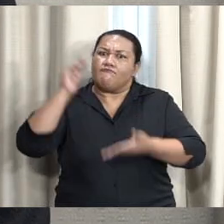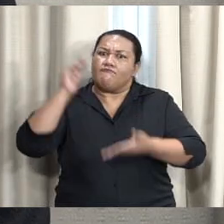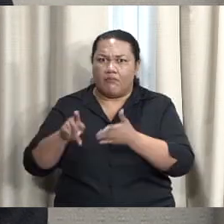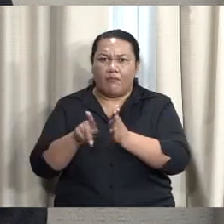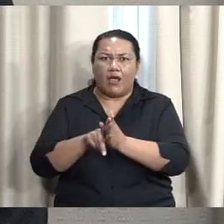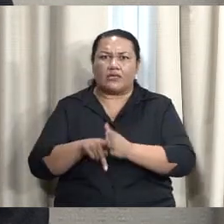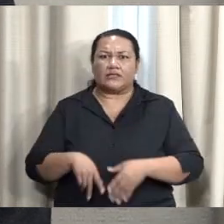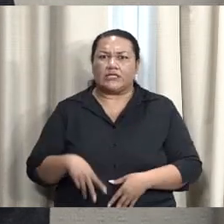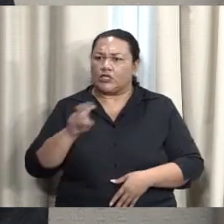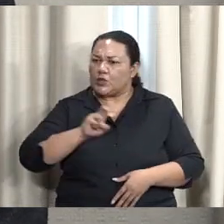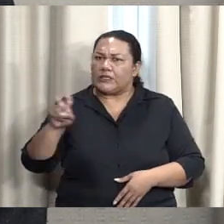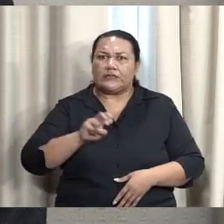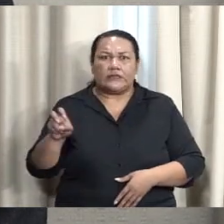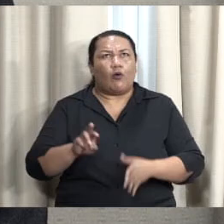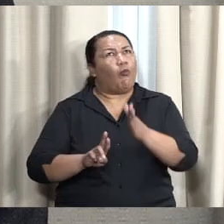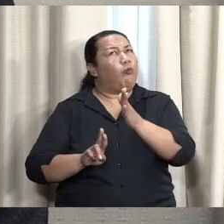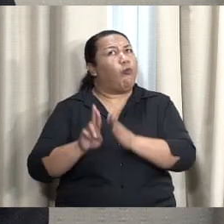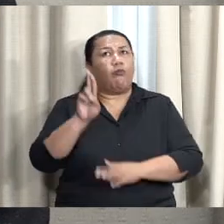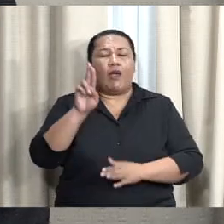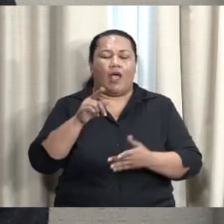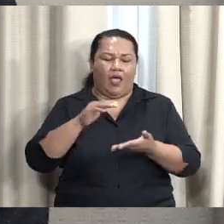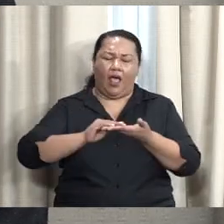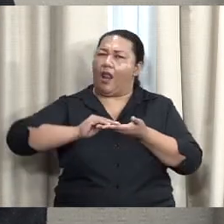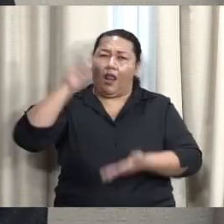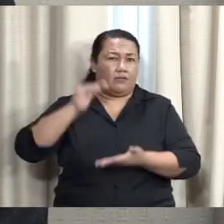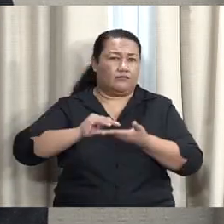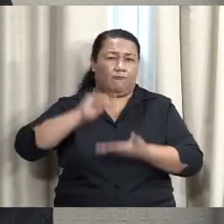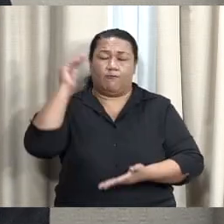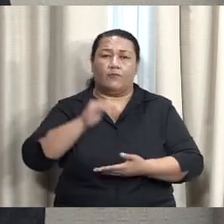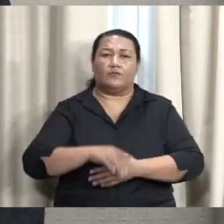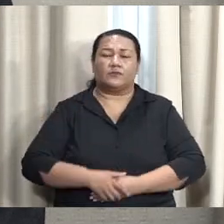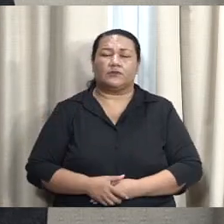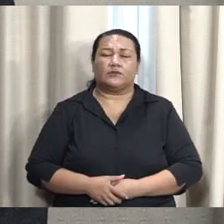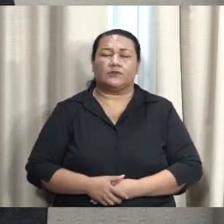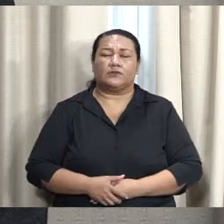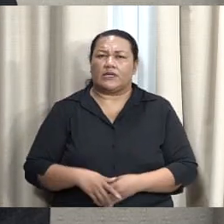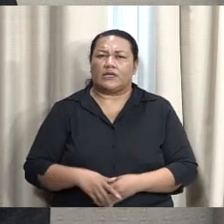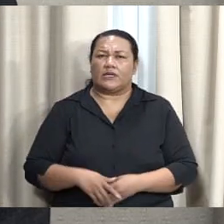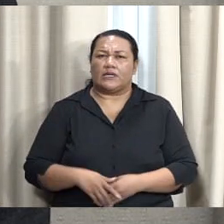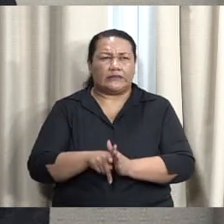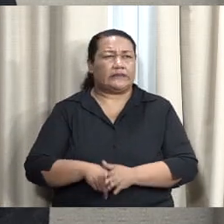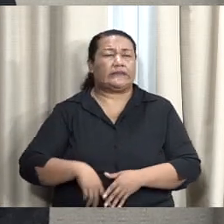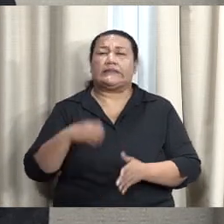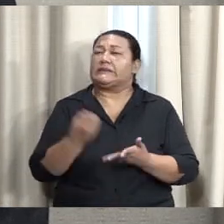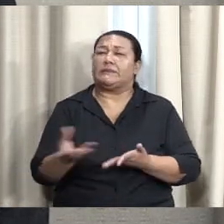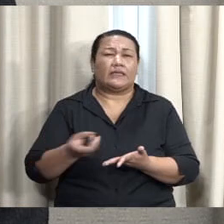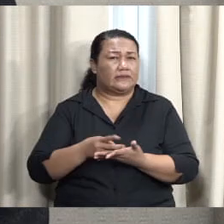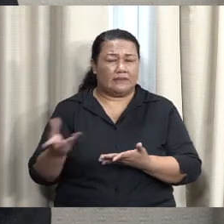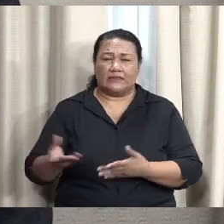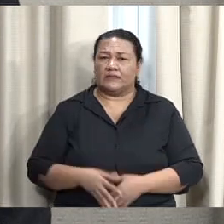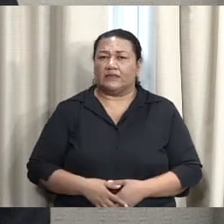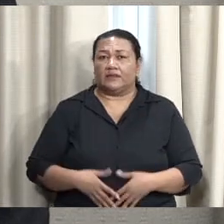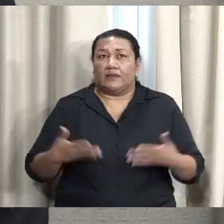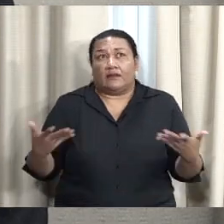transportation and freight costs have skyrocketed, and unfortunately, risks still remain on